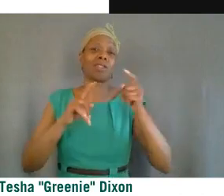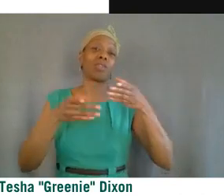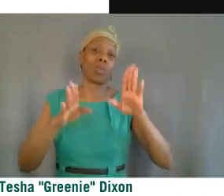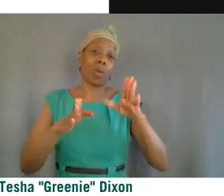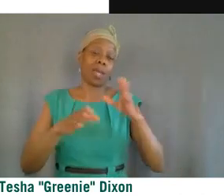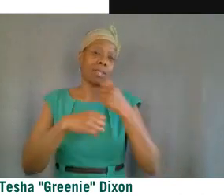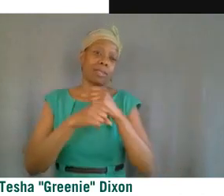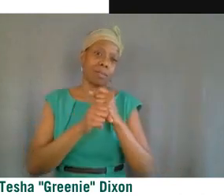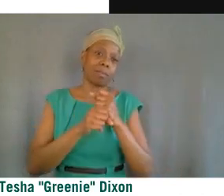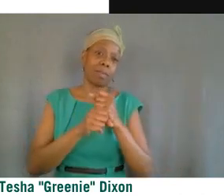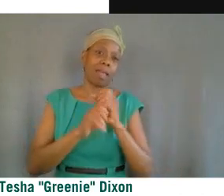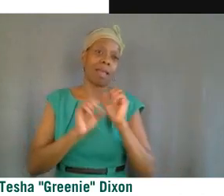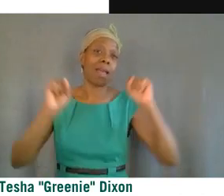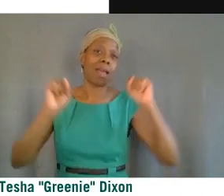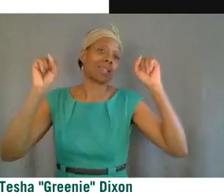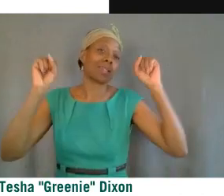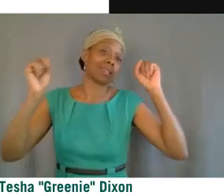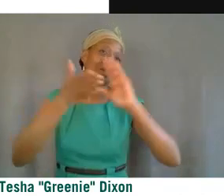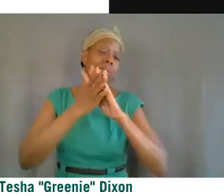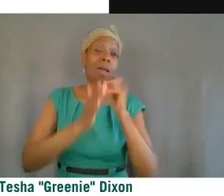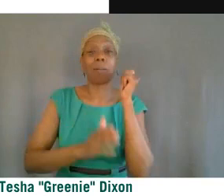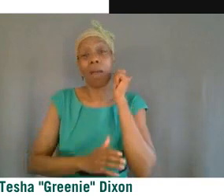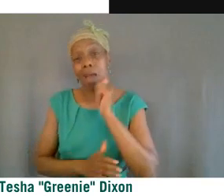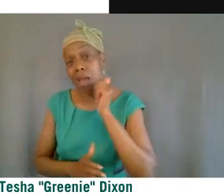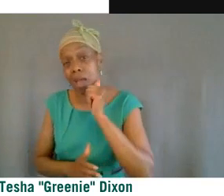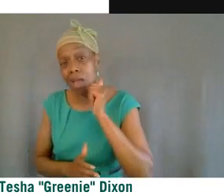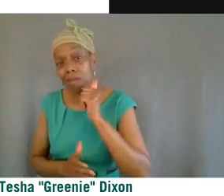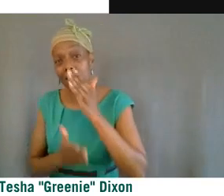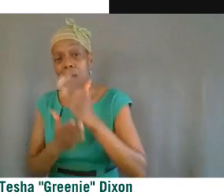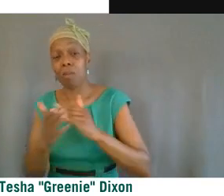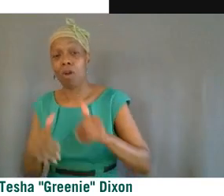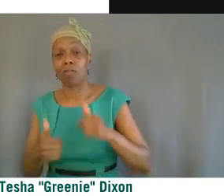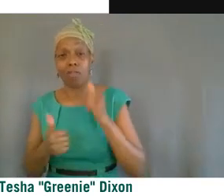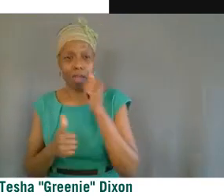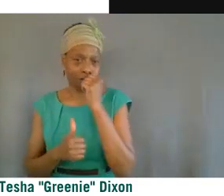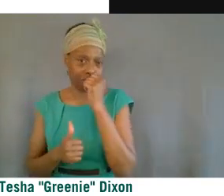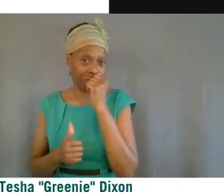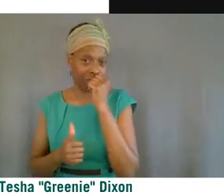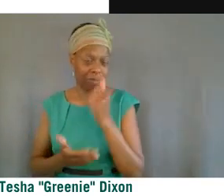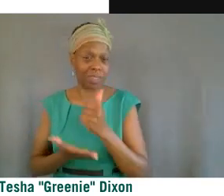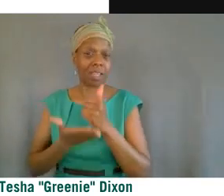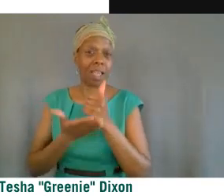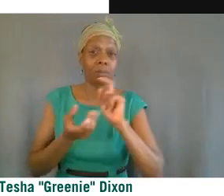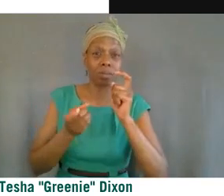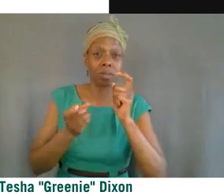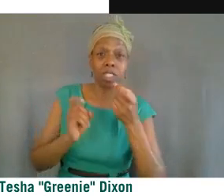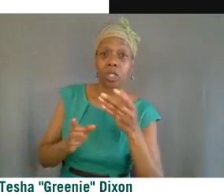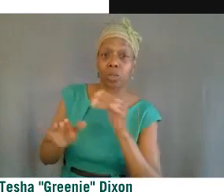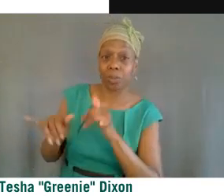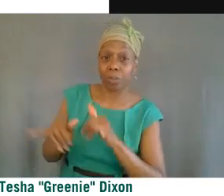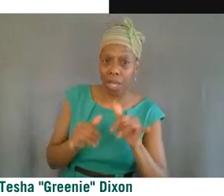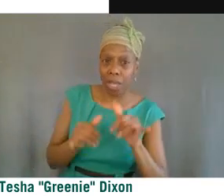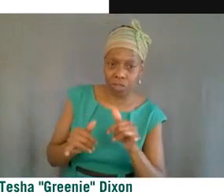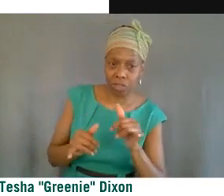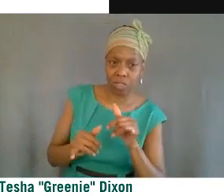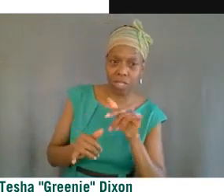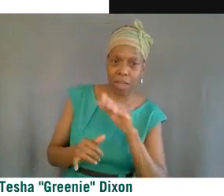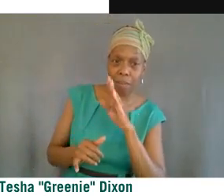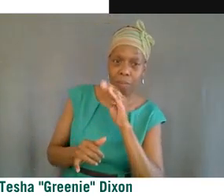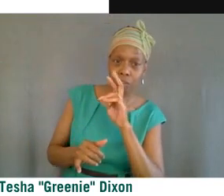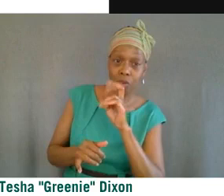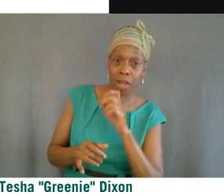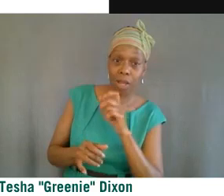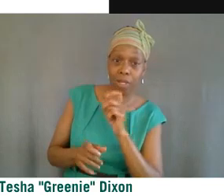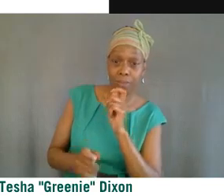make exercise a daily part of life to help change those patterns. And Mr. Bradley nailed it down right there. Is